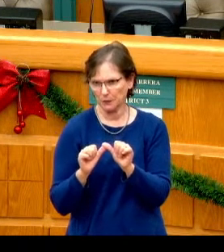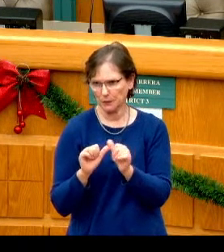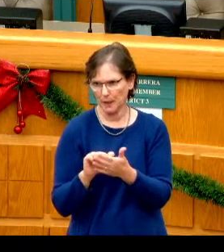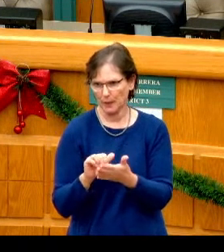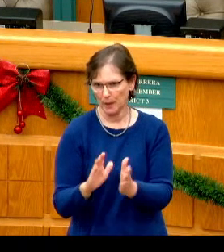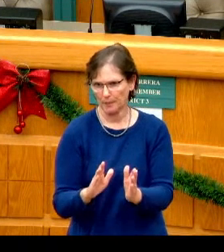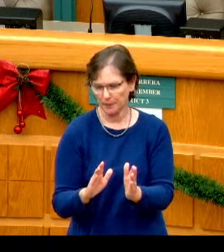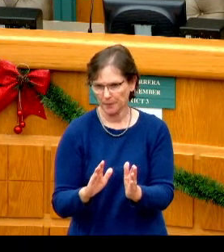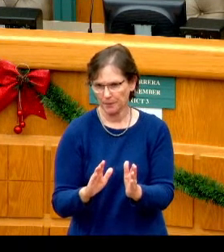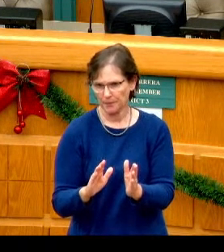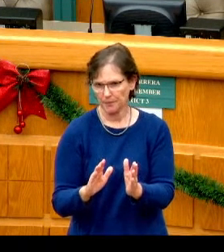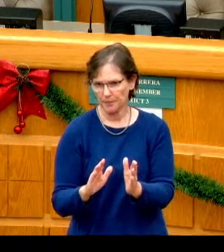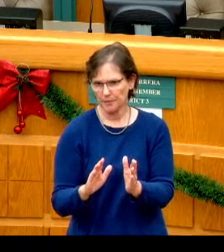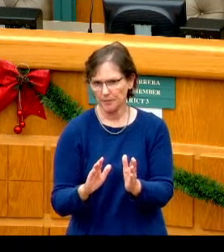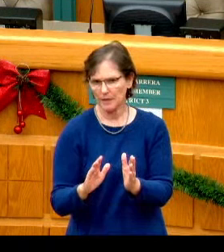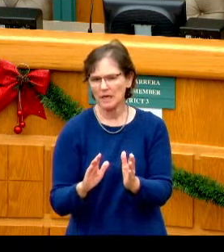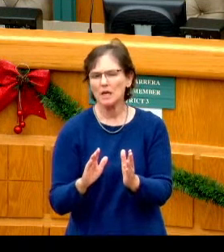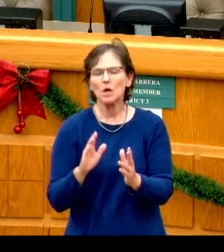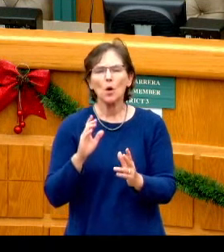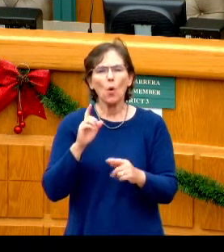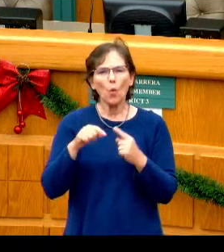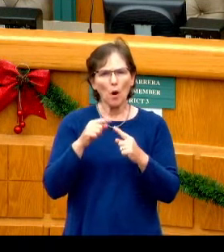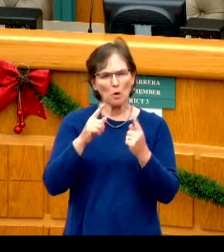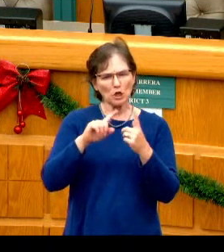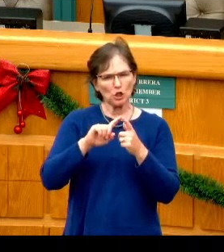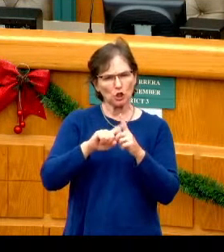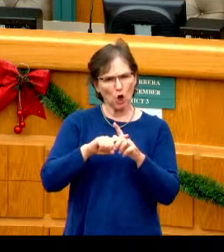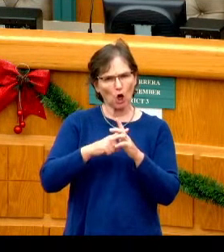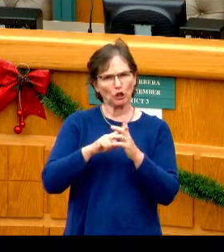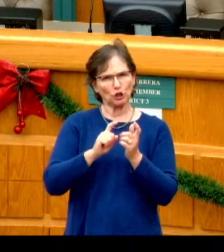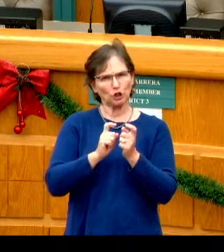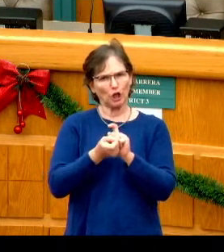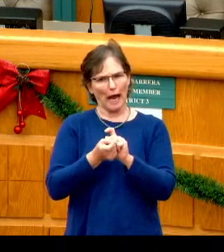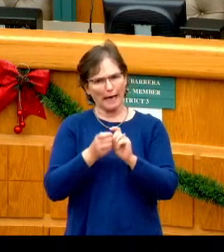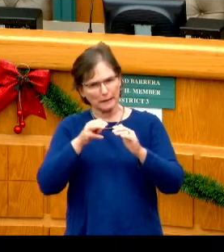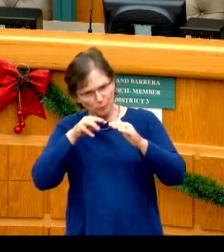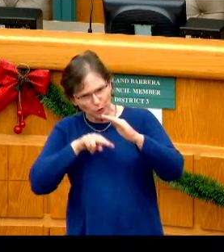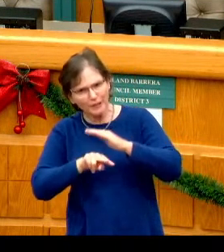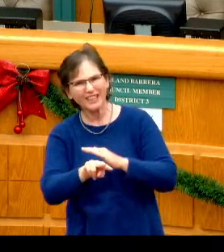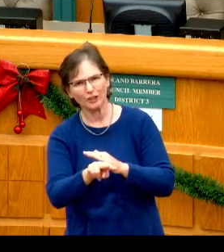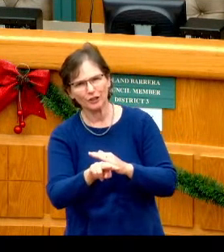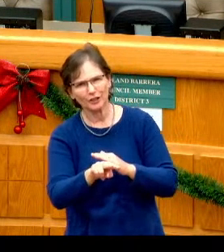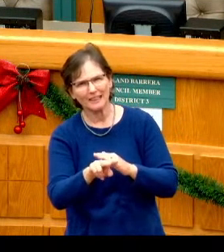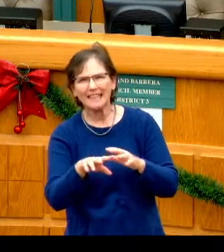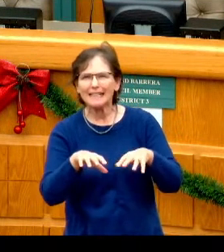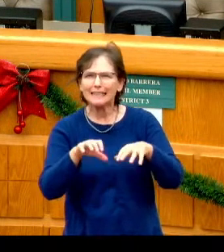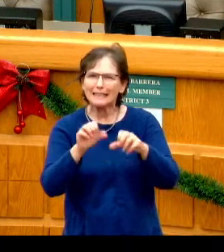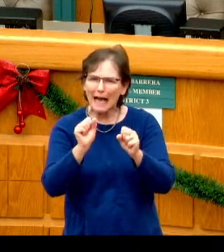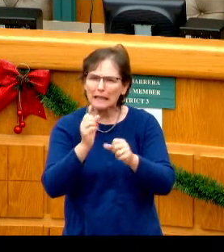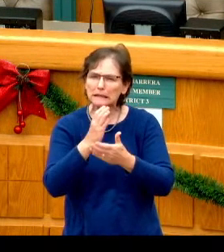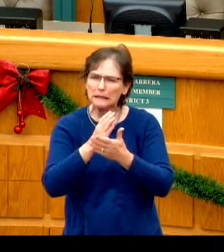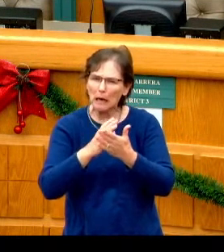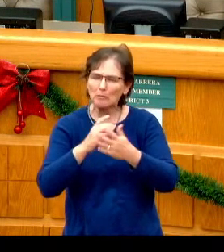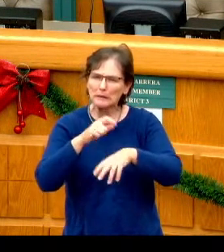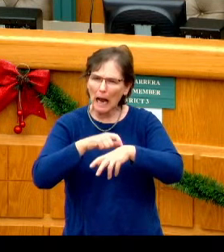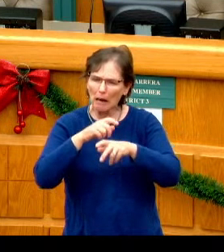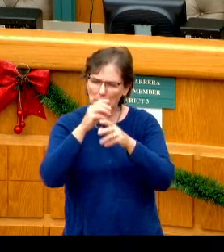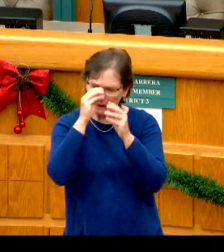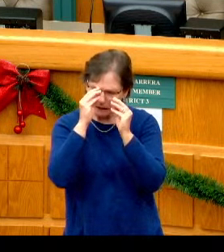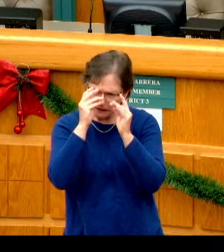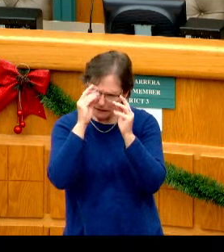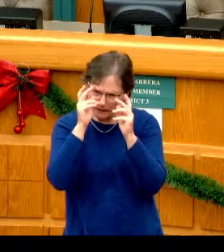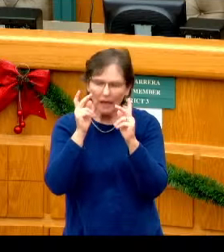days or maybe even a week to get it dialed in right. So expect maybe a few more tweaks to this projection. But the important part is that the new